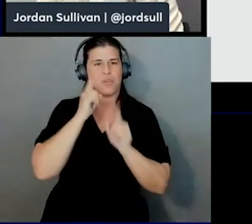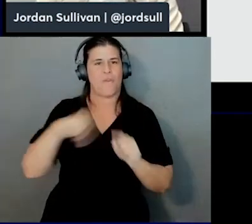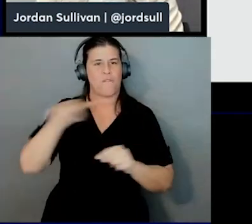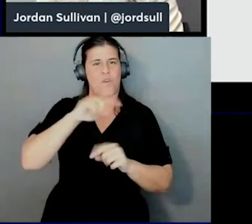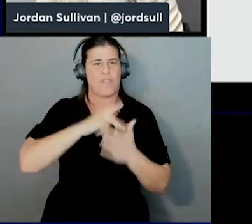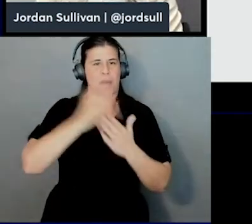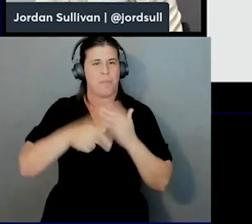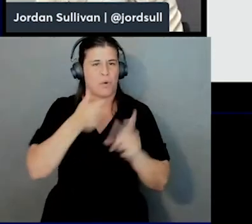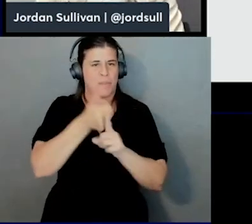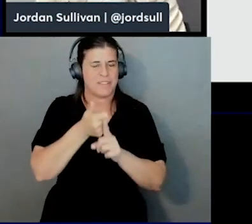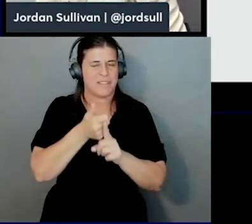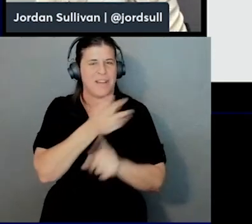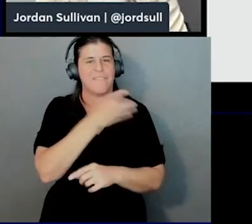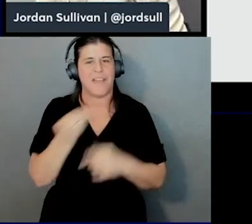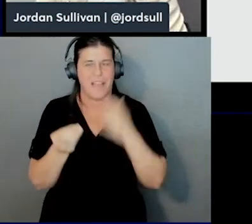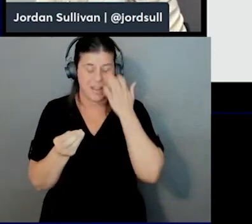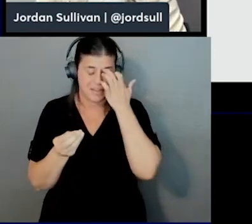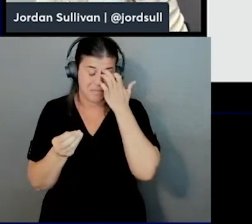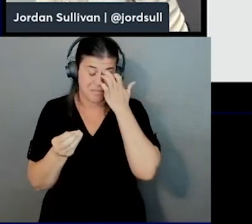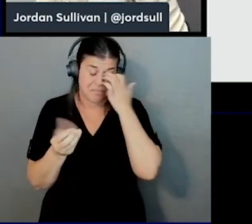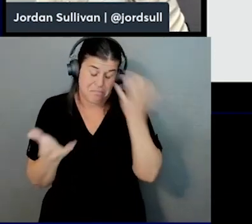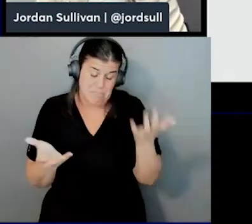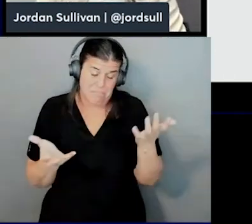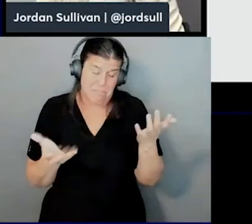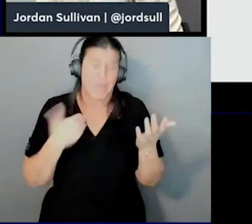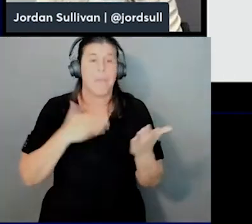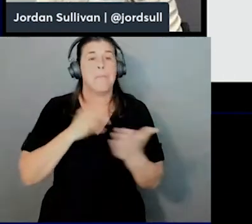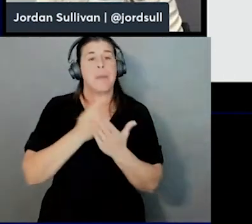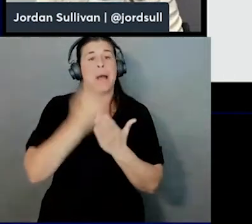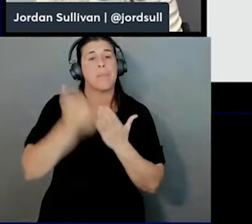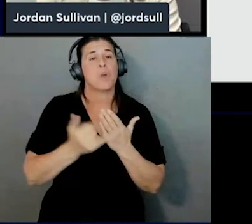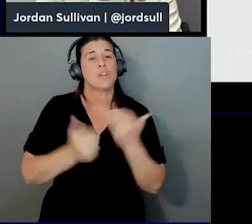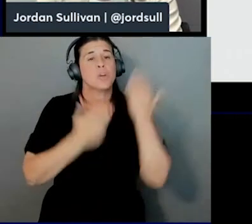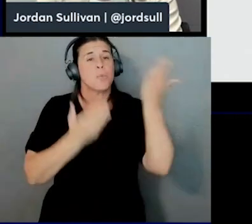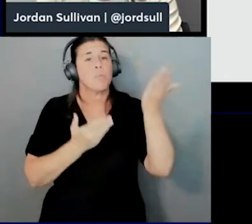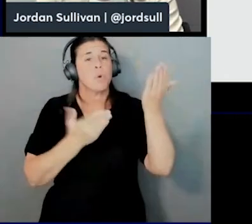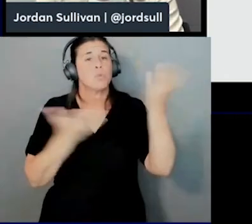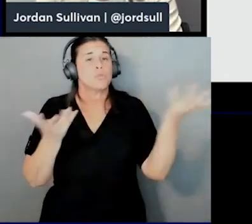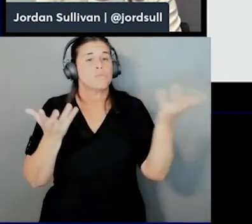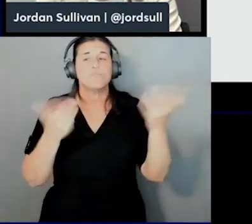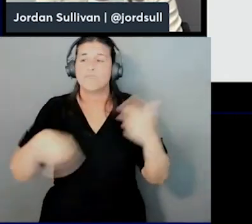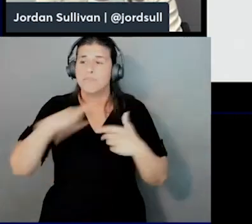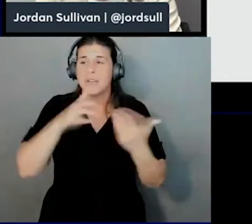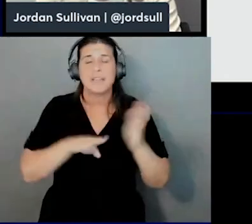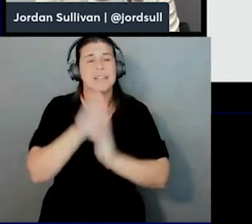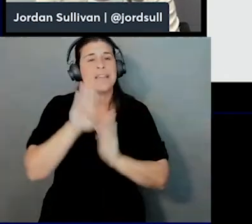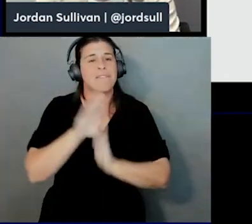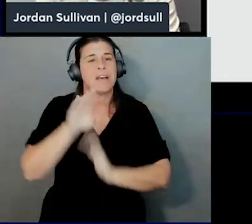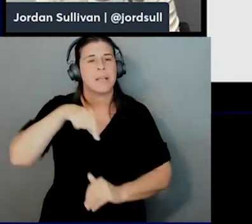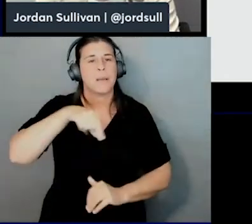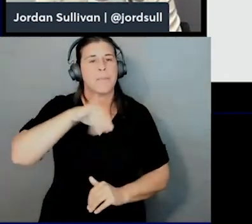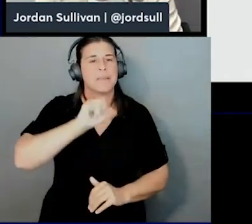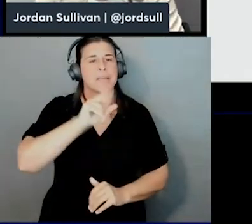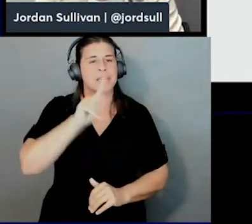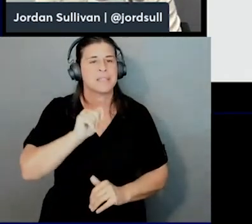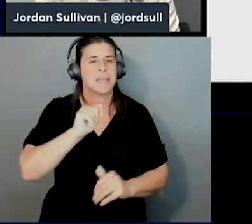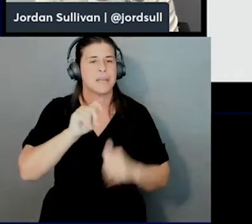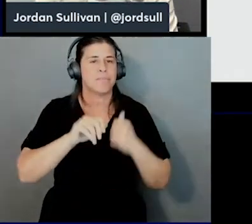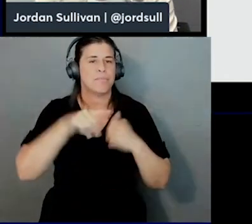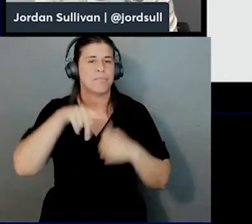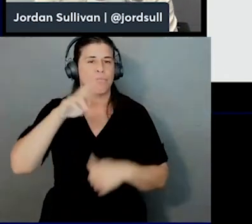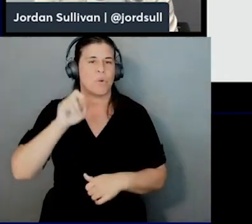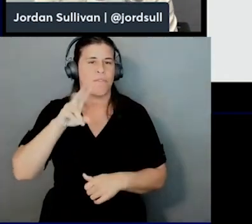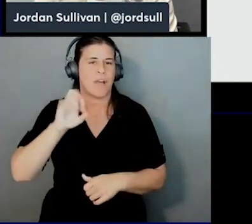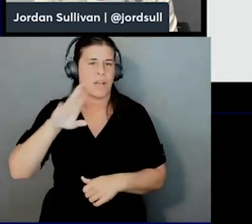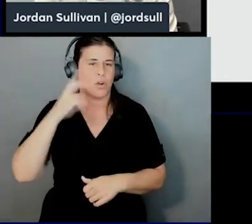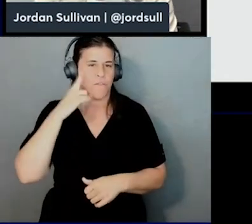and my project proposal was to develop Qiskit Braket provider. So I've